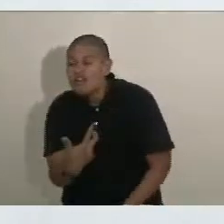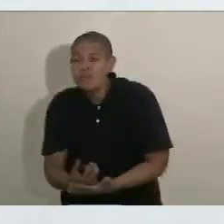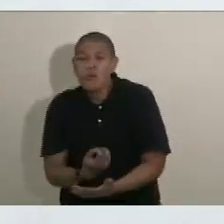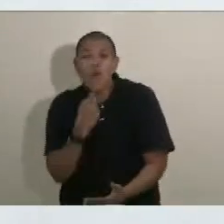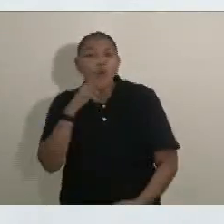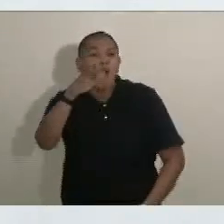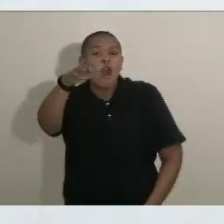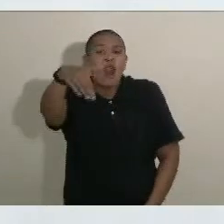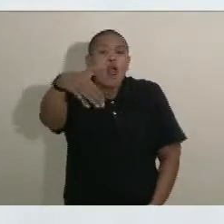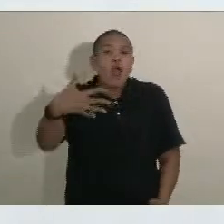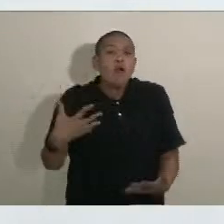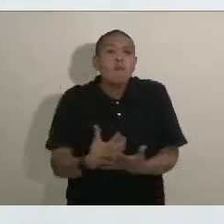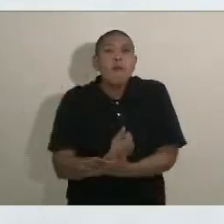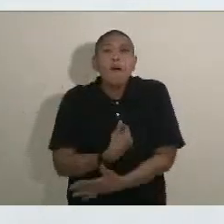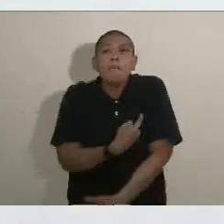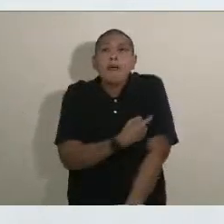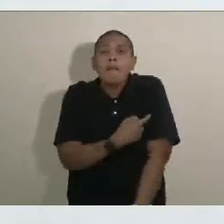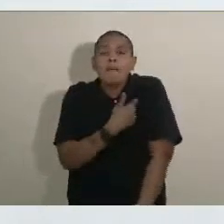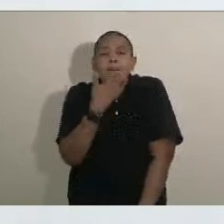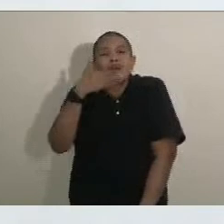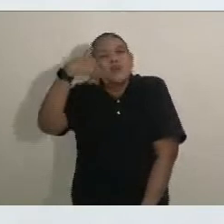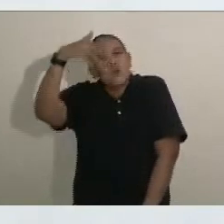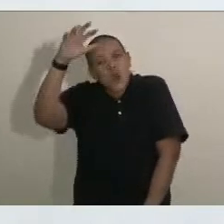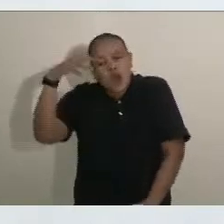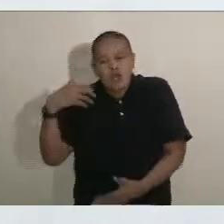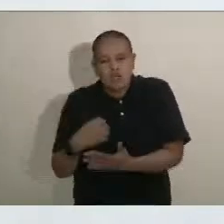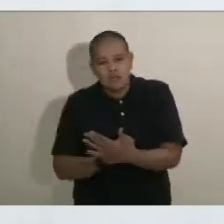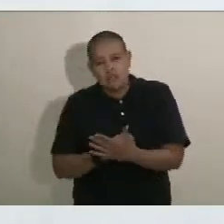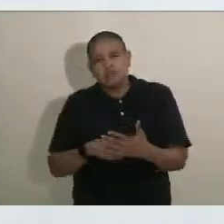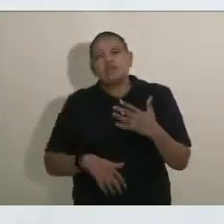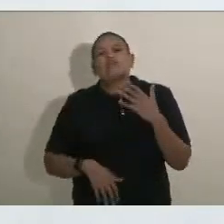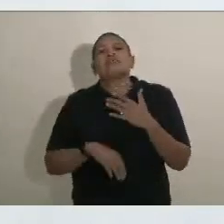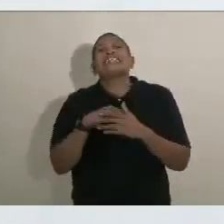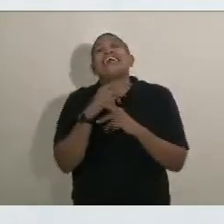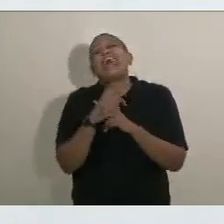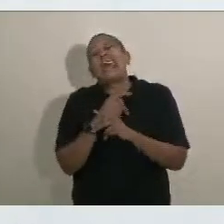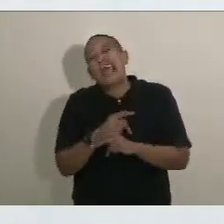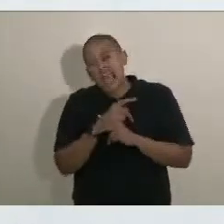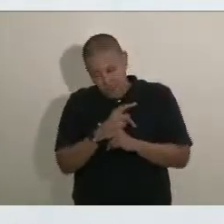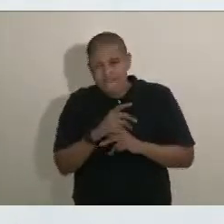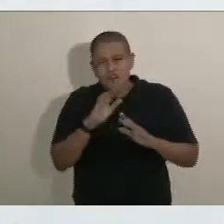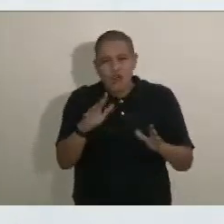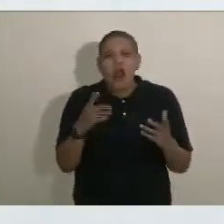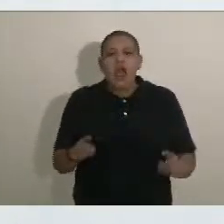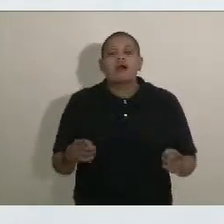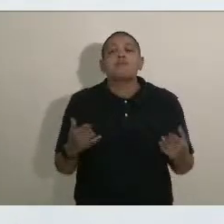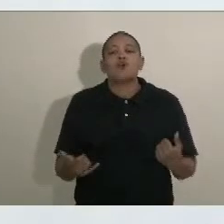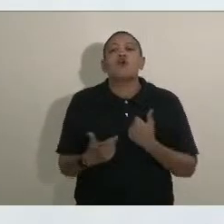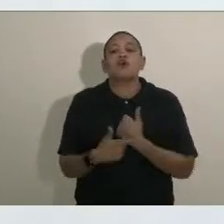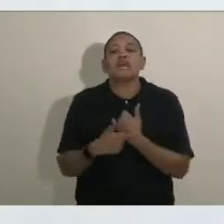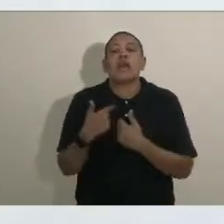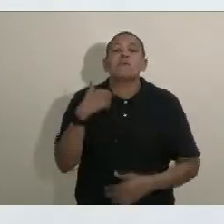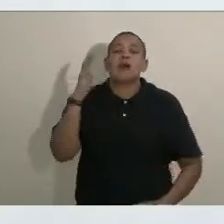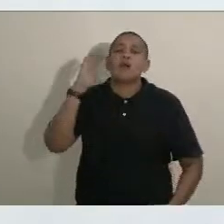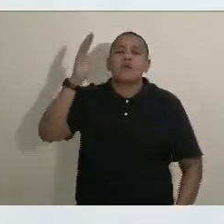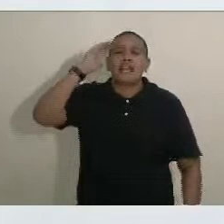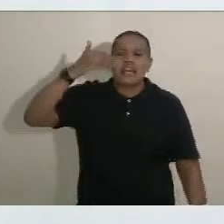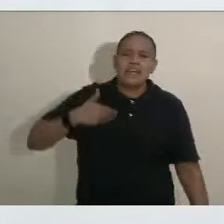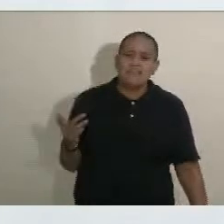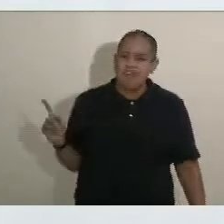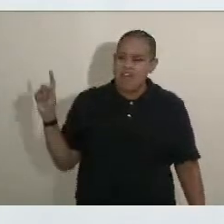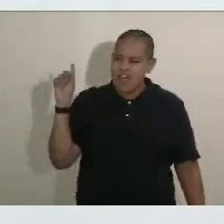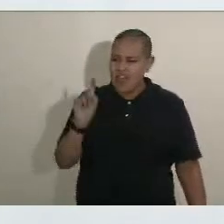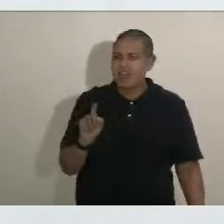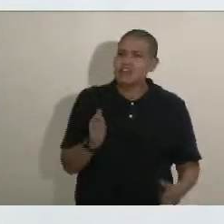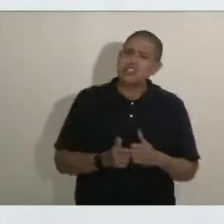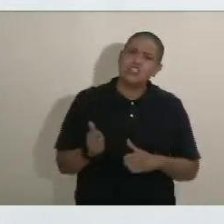your booster, to go and do so out of an abundance of caution. At this point, I'm going to invite our